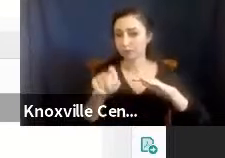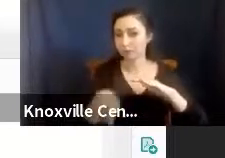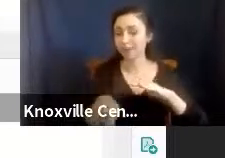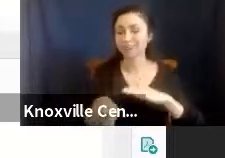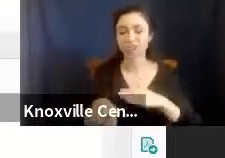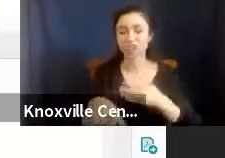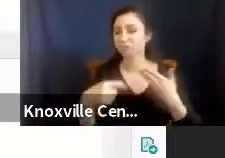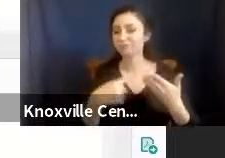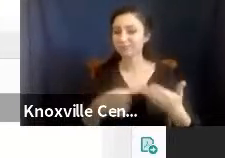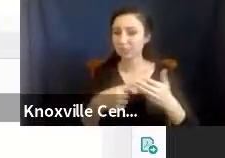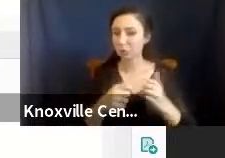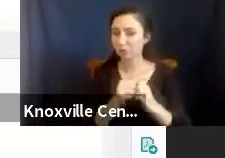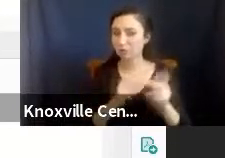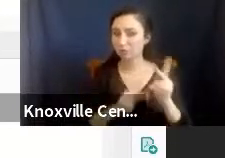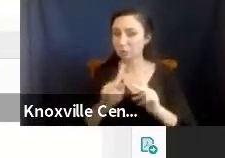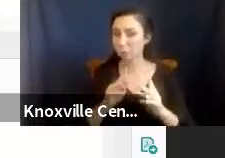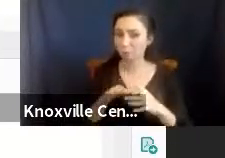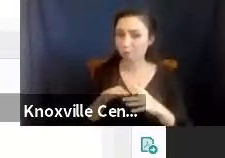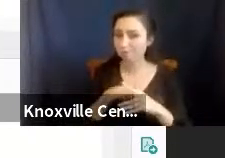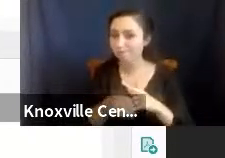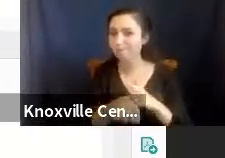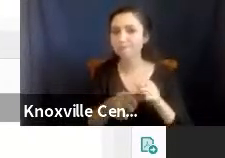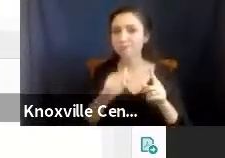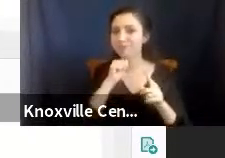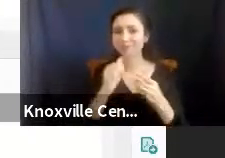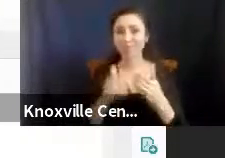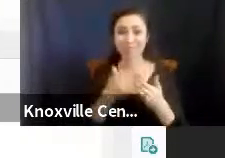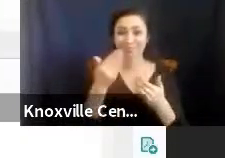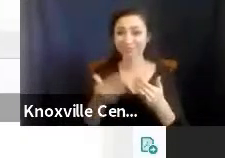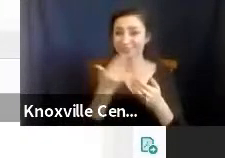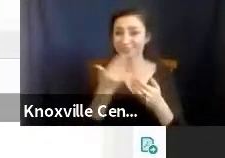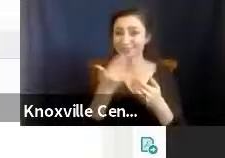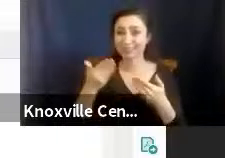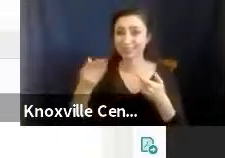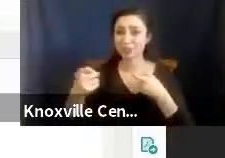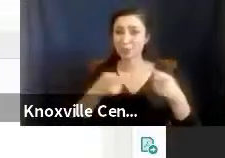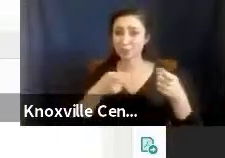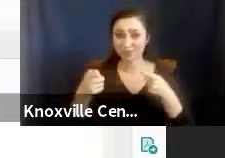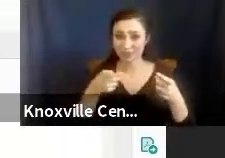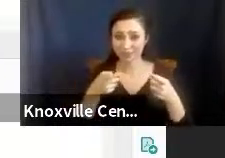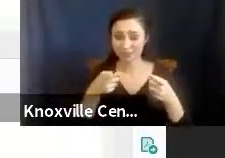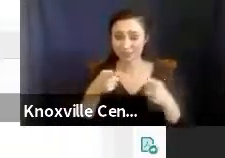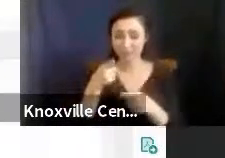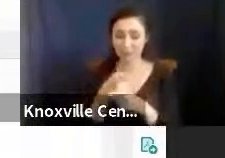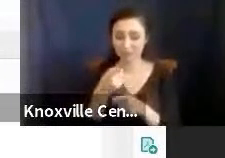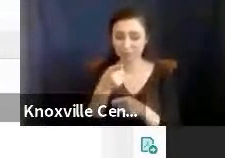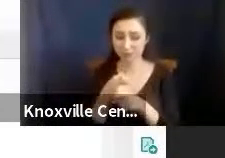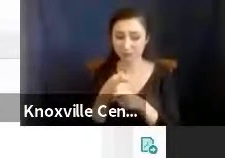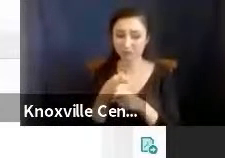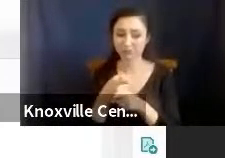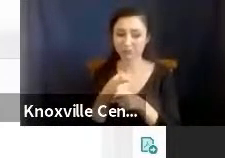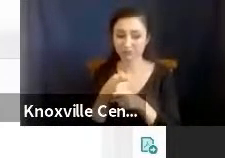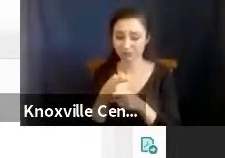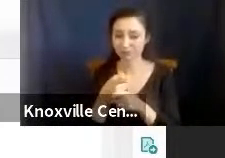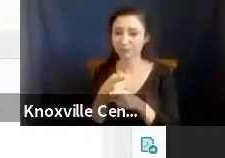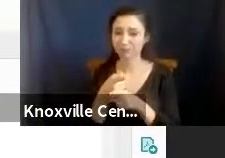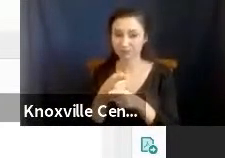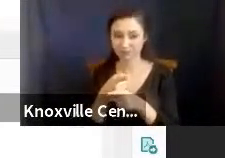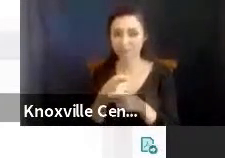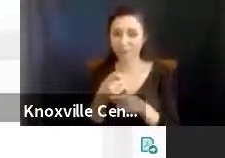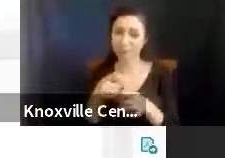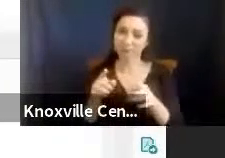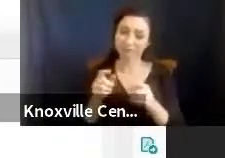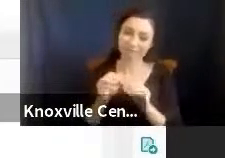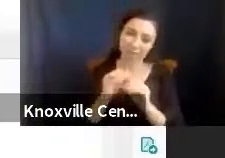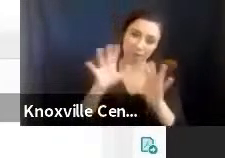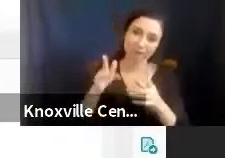people who've navigated this is not an easy thing to manage within the home. And obviously the management is a little bit different if